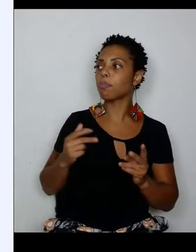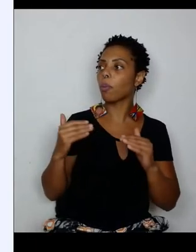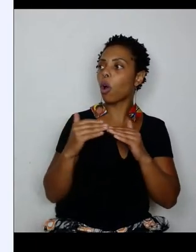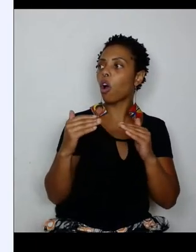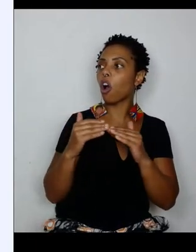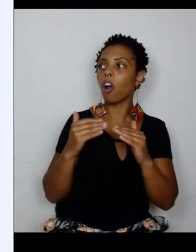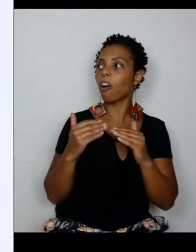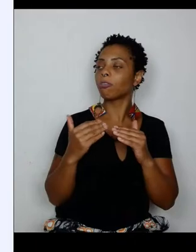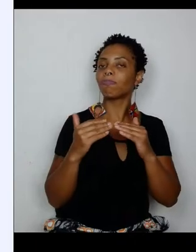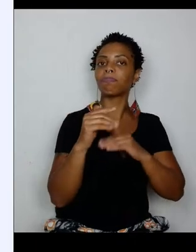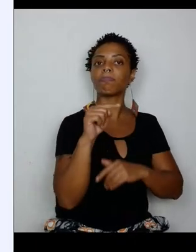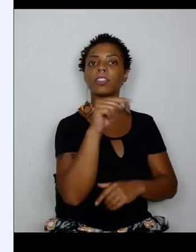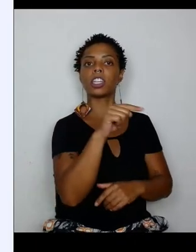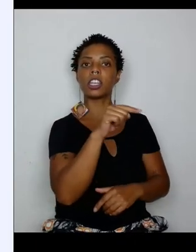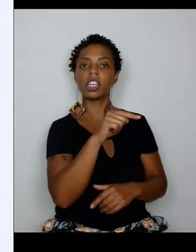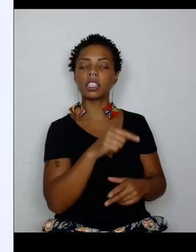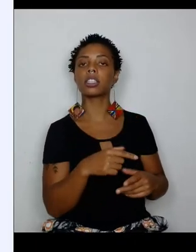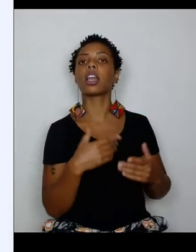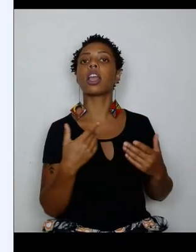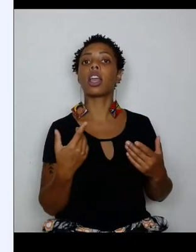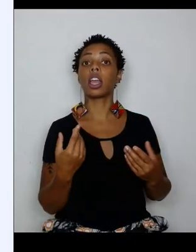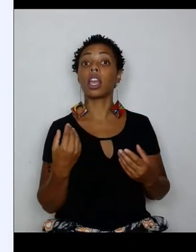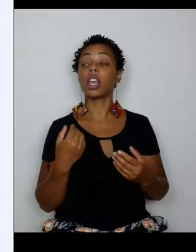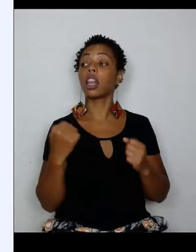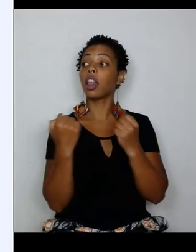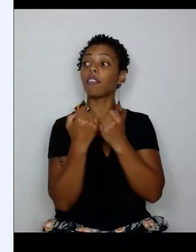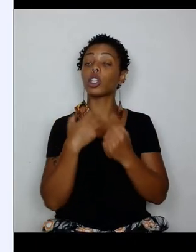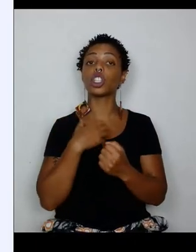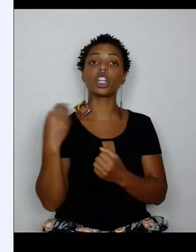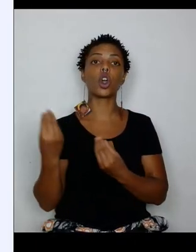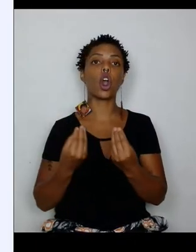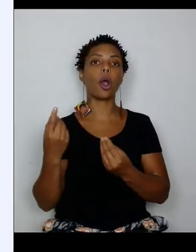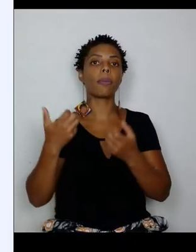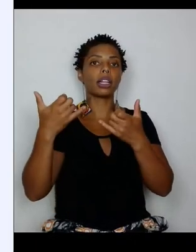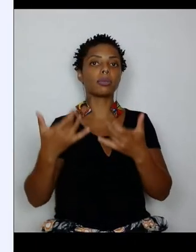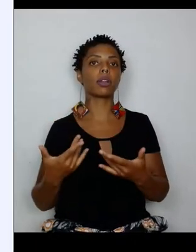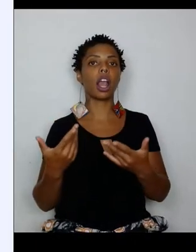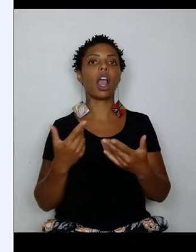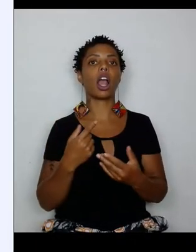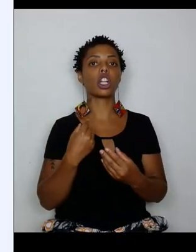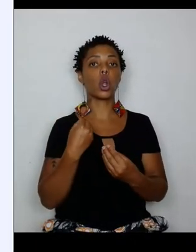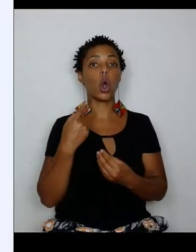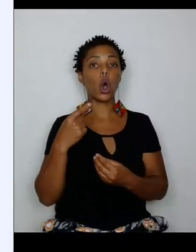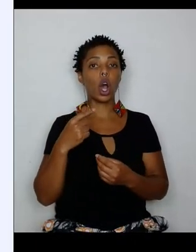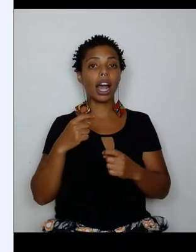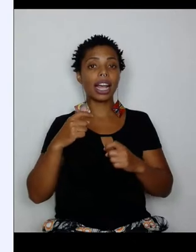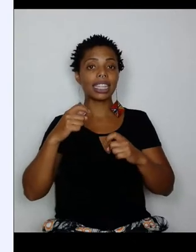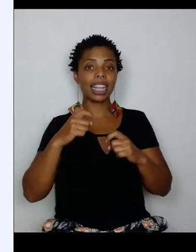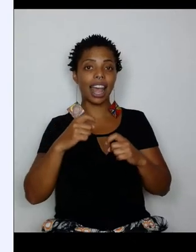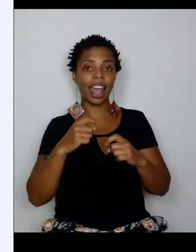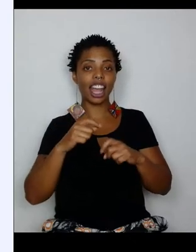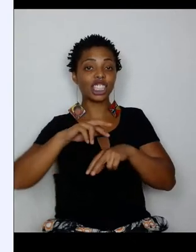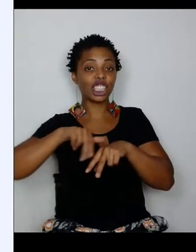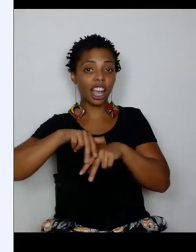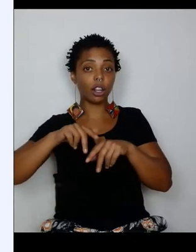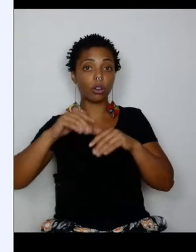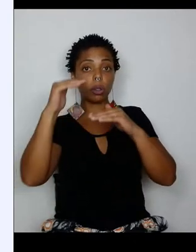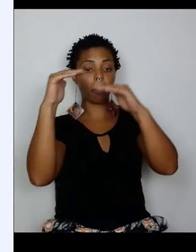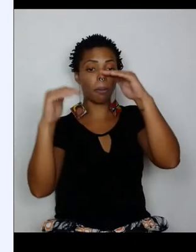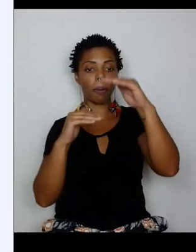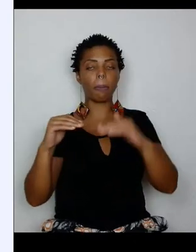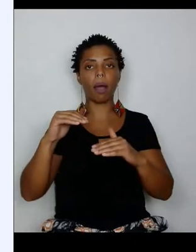redefining the relation of the sexes in a new egalitarian social order he railed against the bourgeois